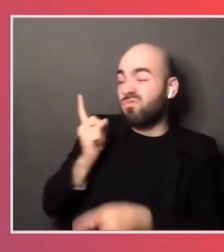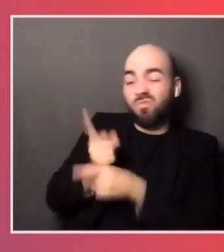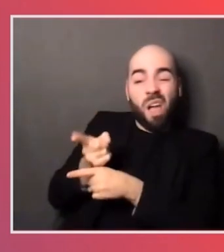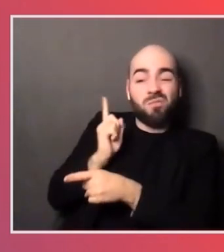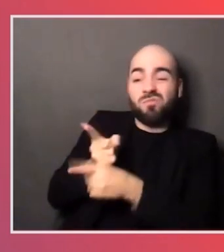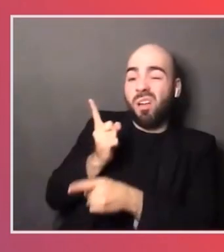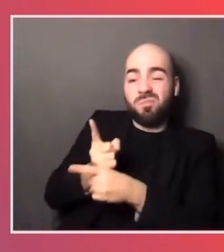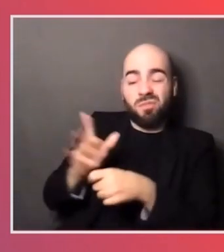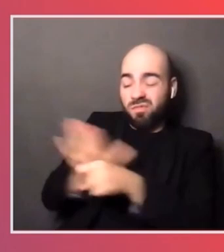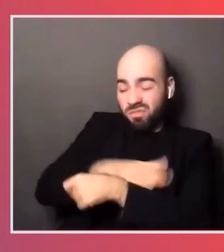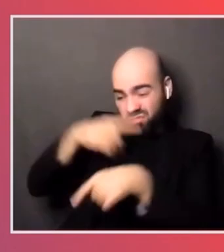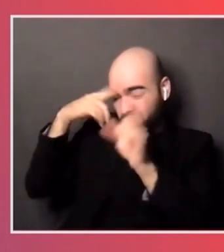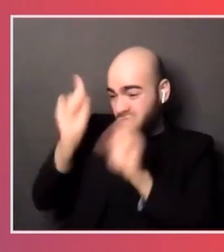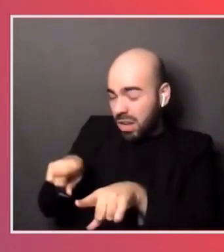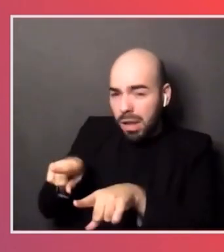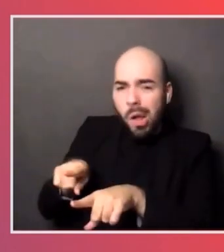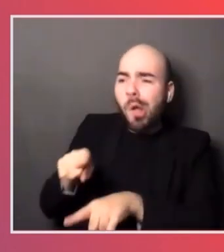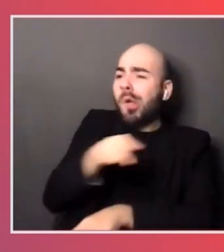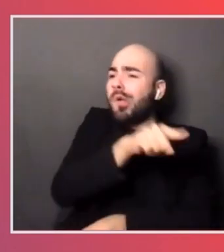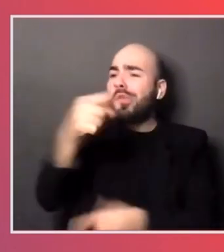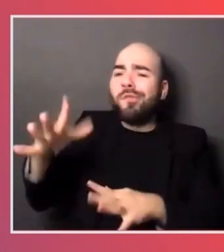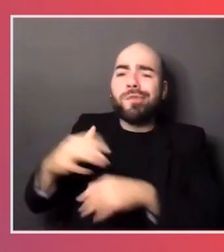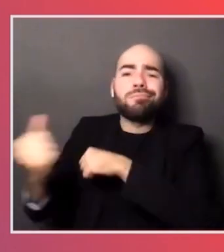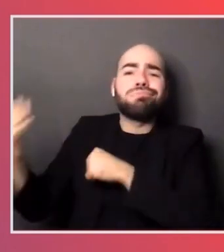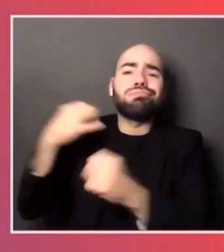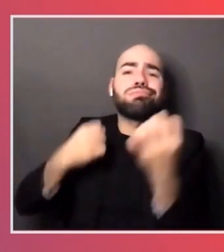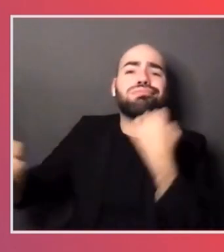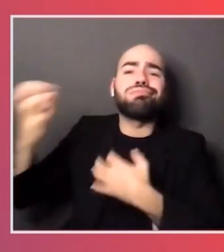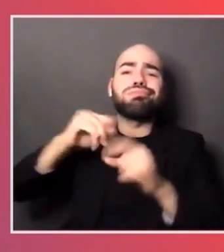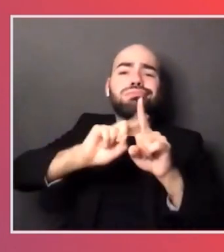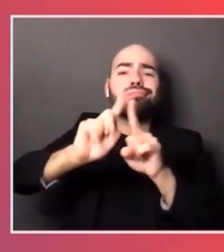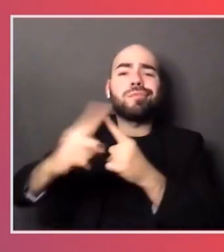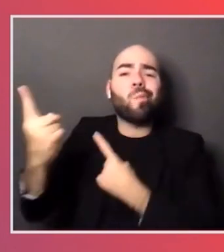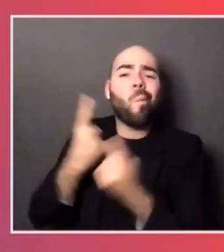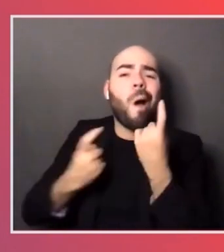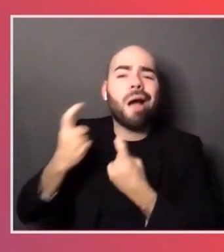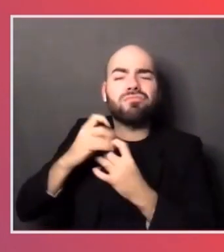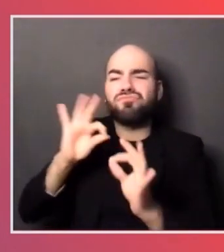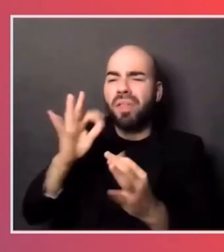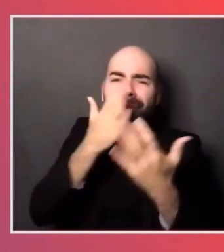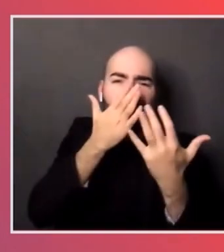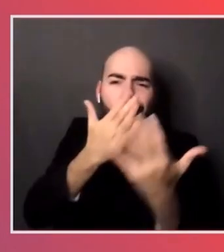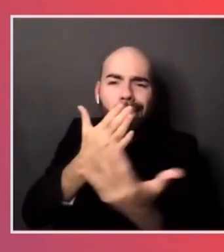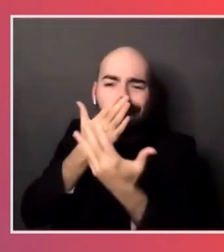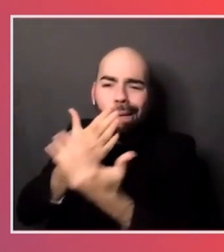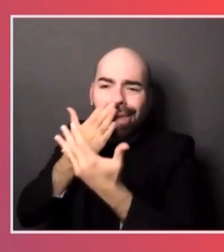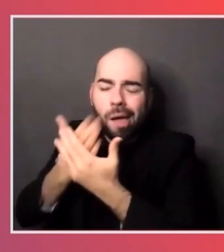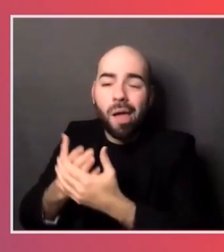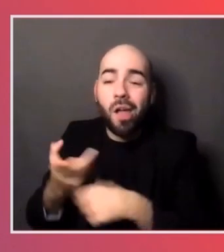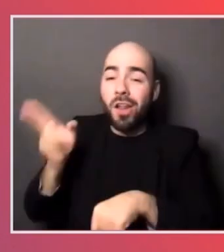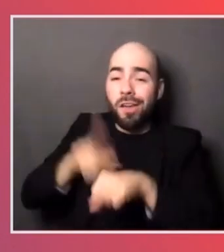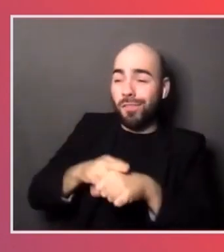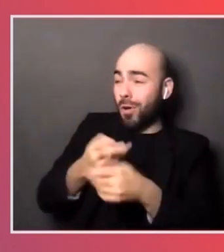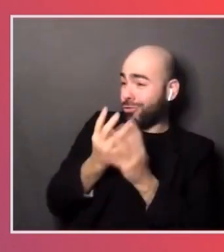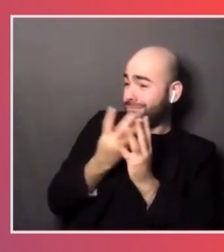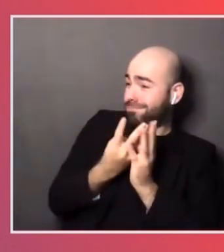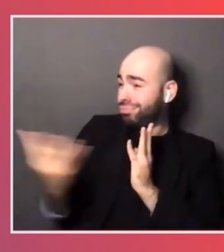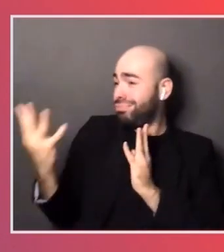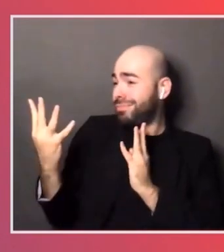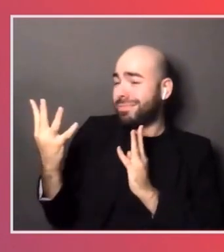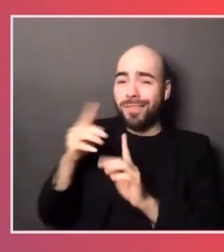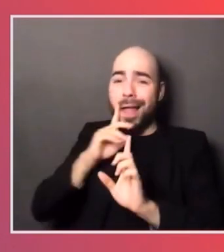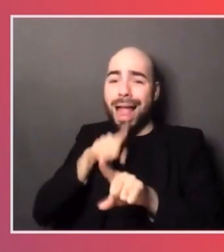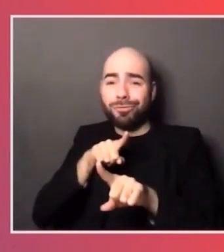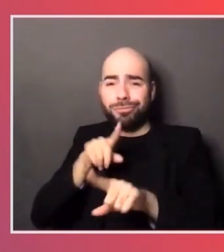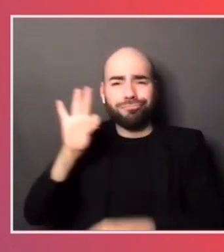questions, and I want to thank you, our dear friends, for answering them. But it's crazy to think that the